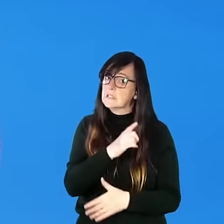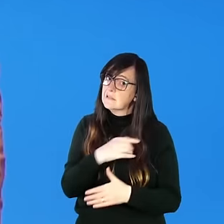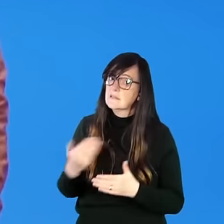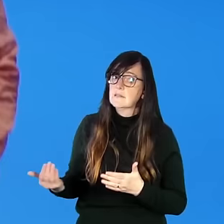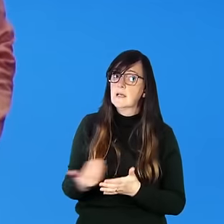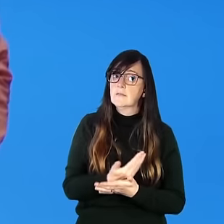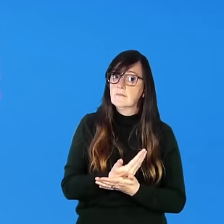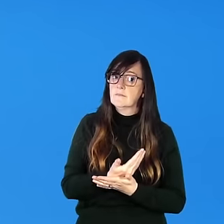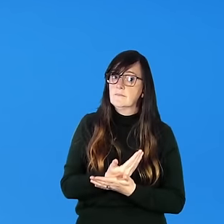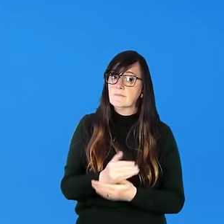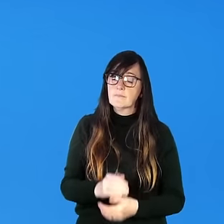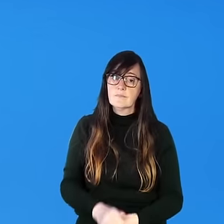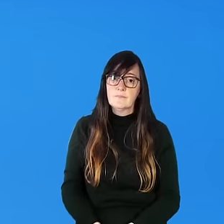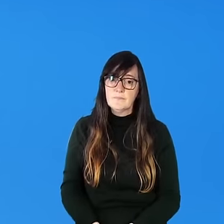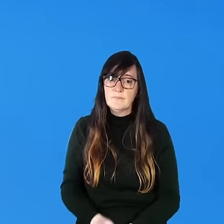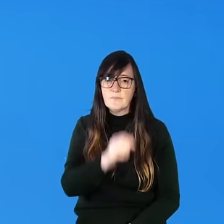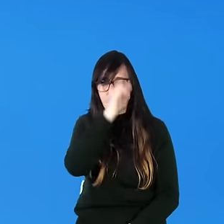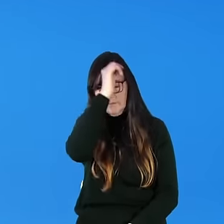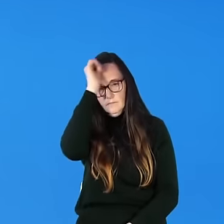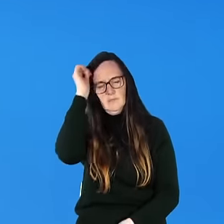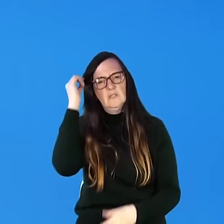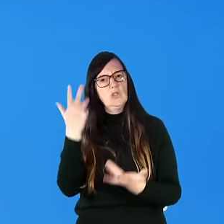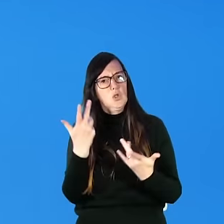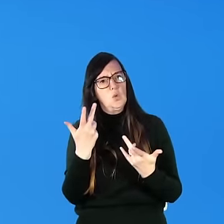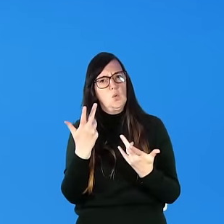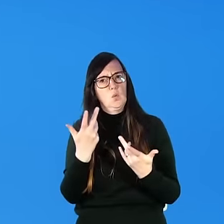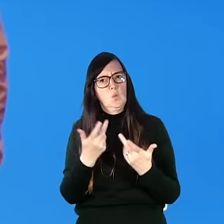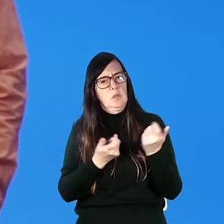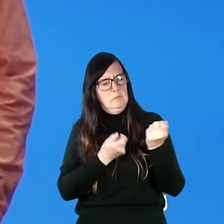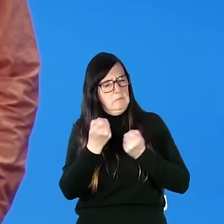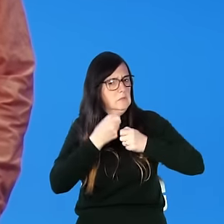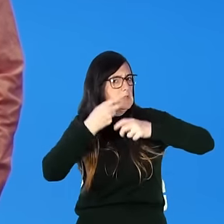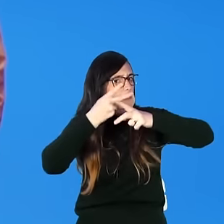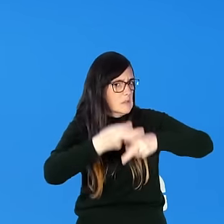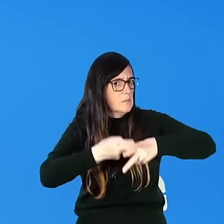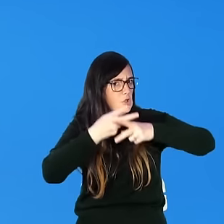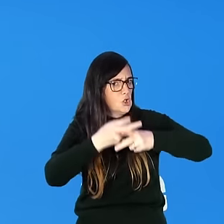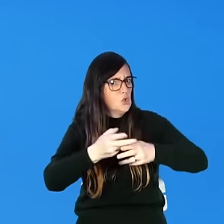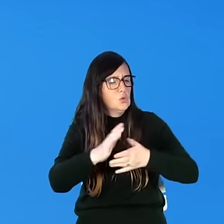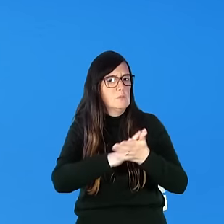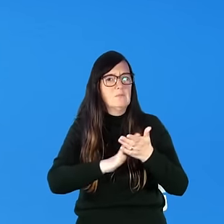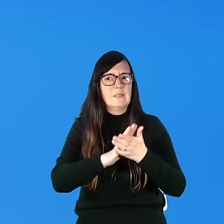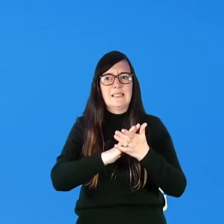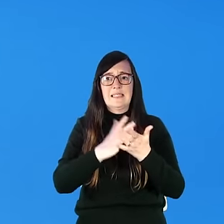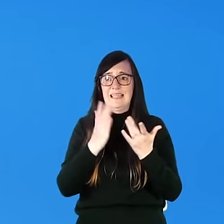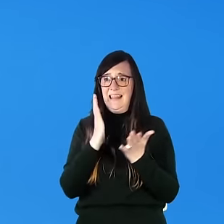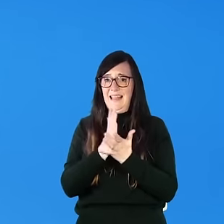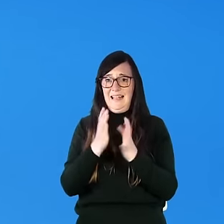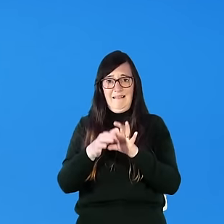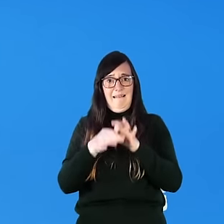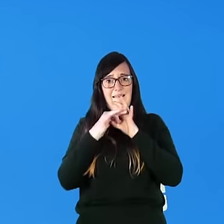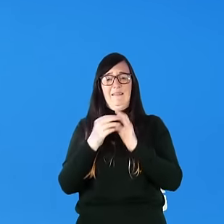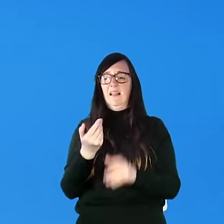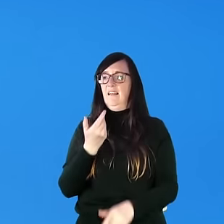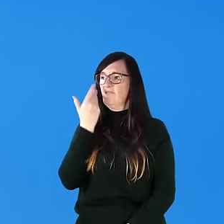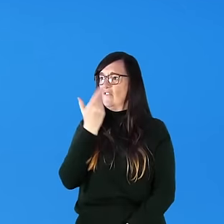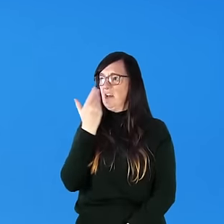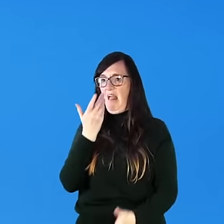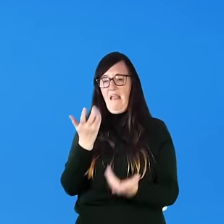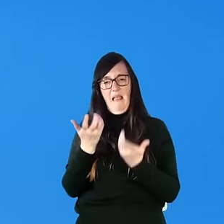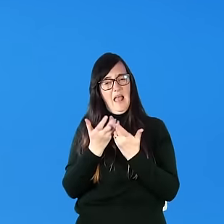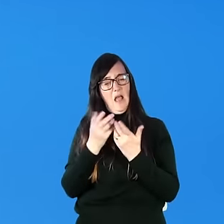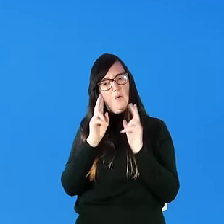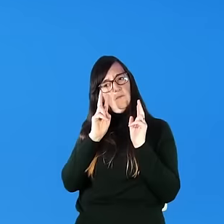And of course, this idea of subduing the earth relates actually to how we think every day about our workplace.